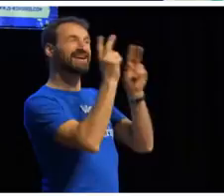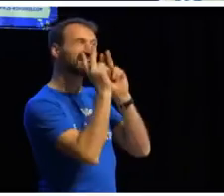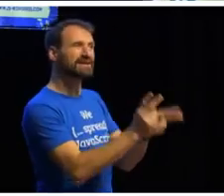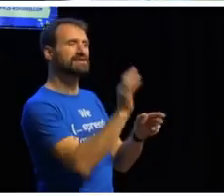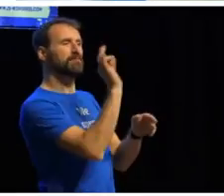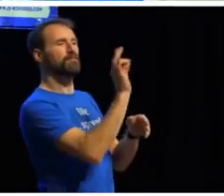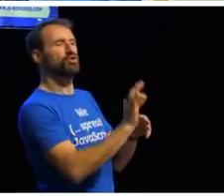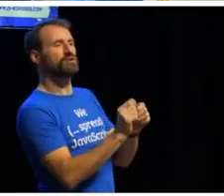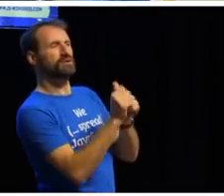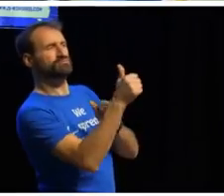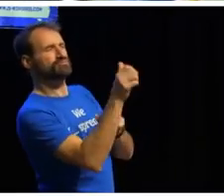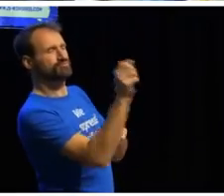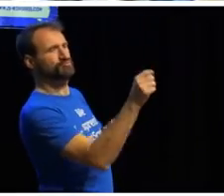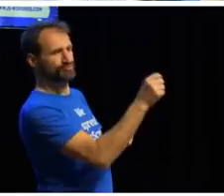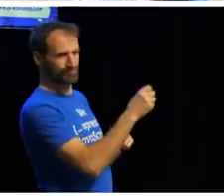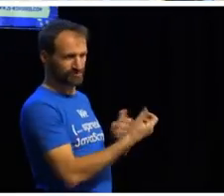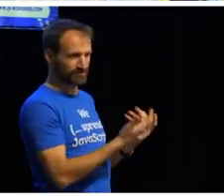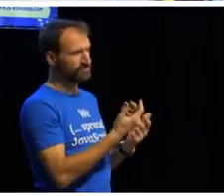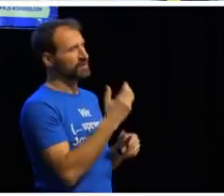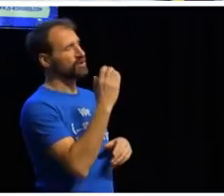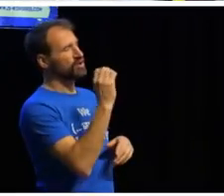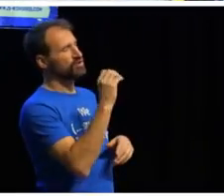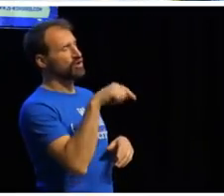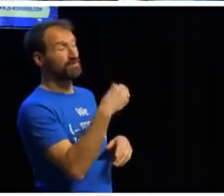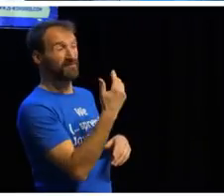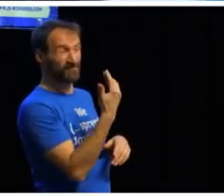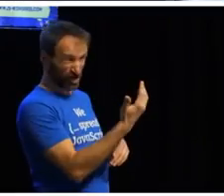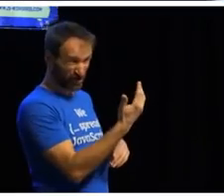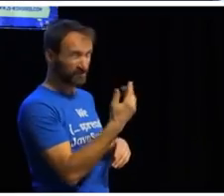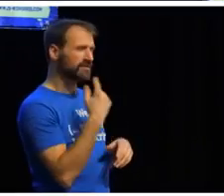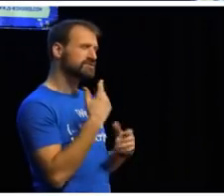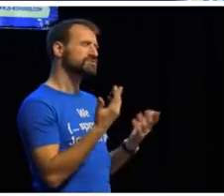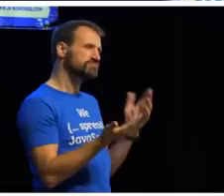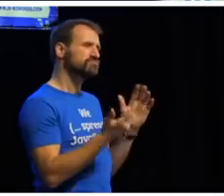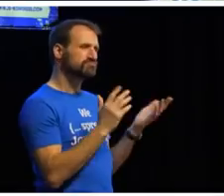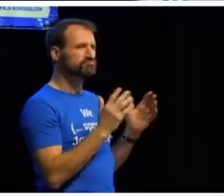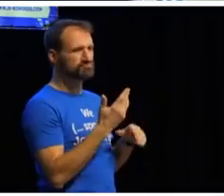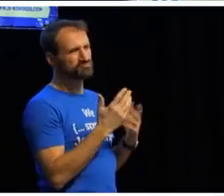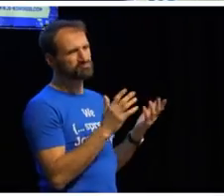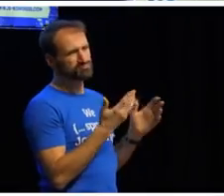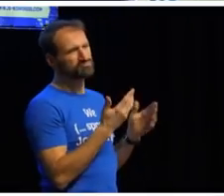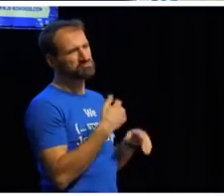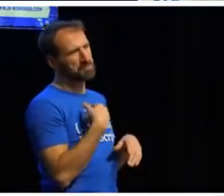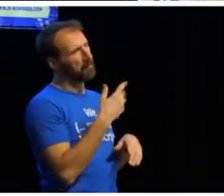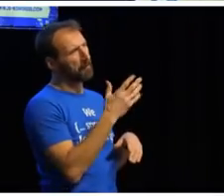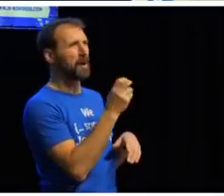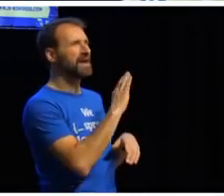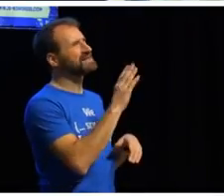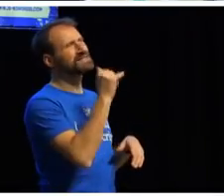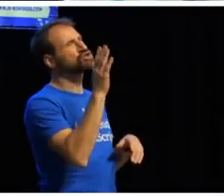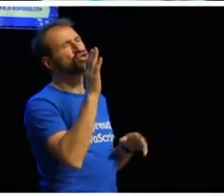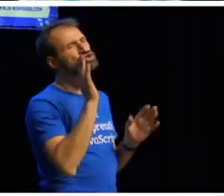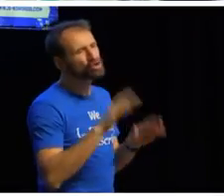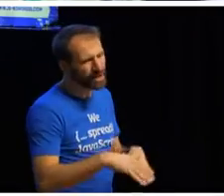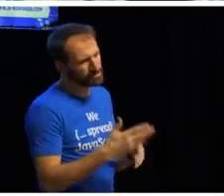0.5 would have been random guessing, and we are even worse than random guessing. We are 0.53, because this is just a